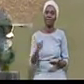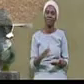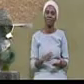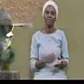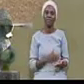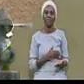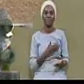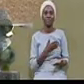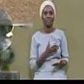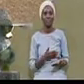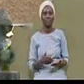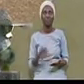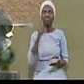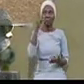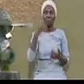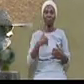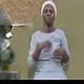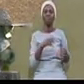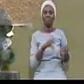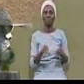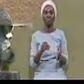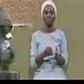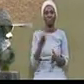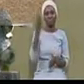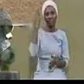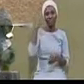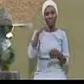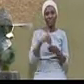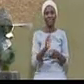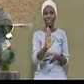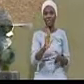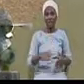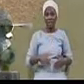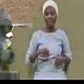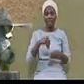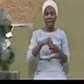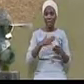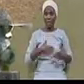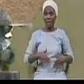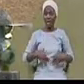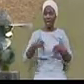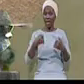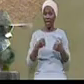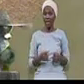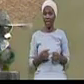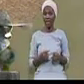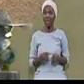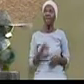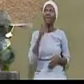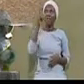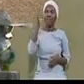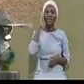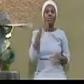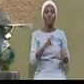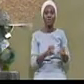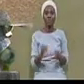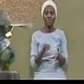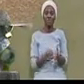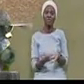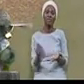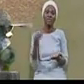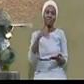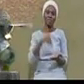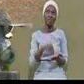again. He has done it before, in your life, in my life. He has done